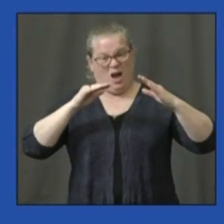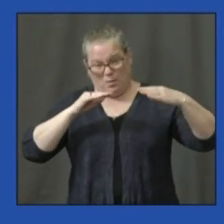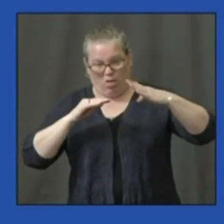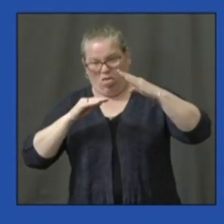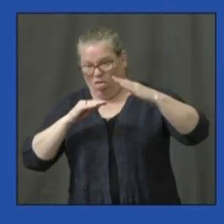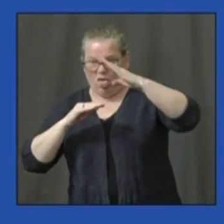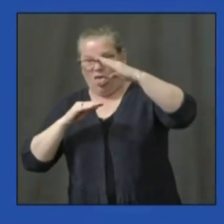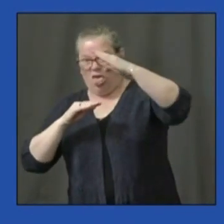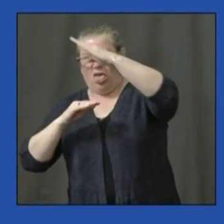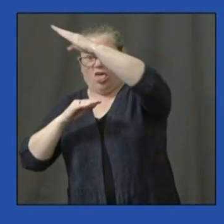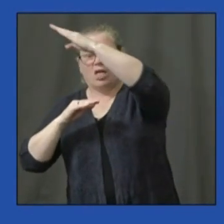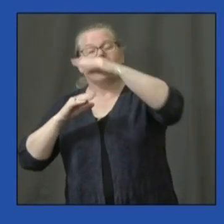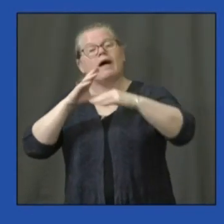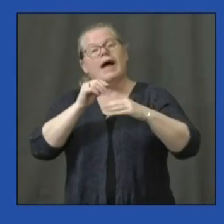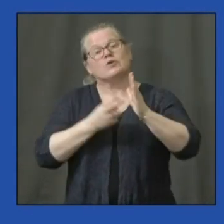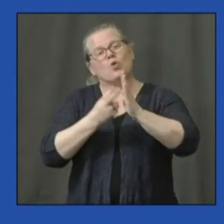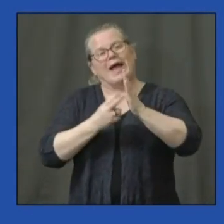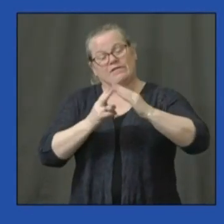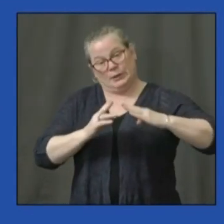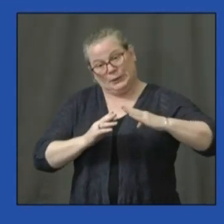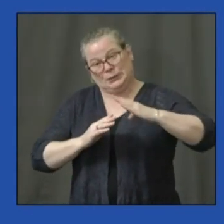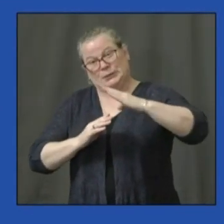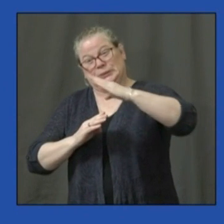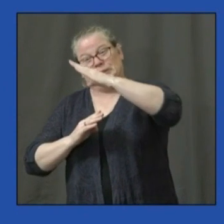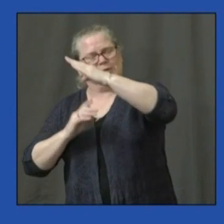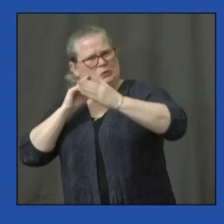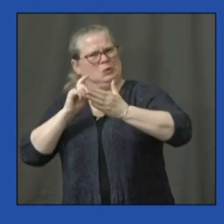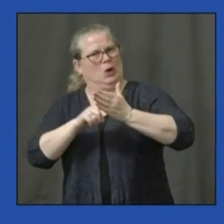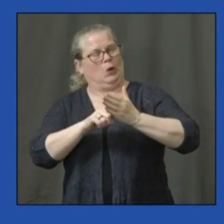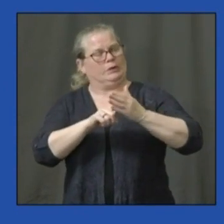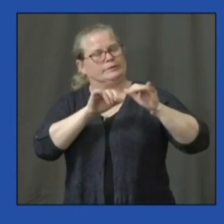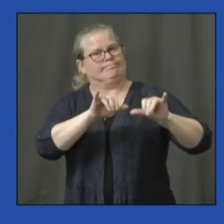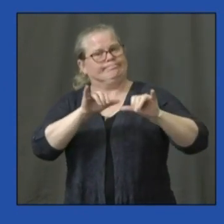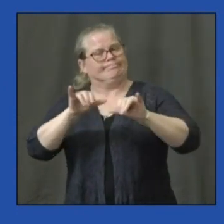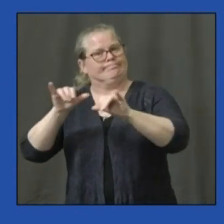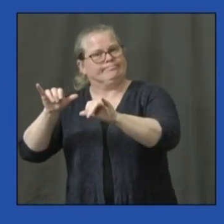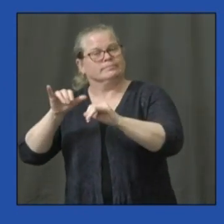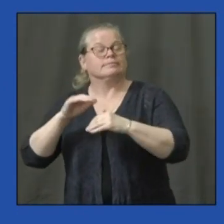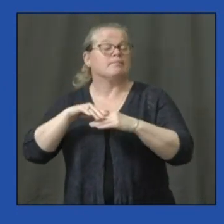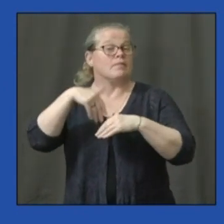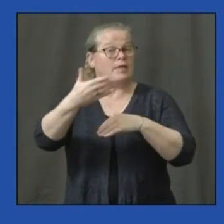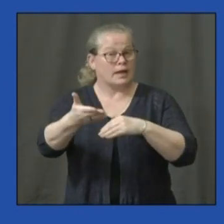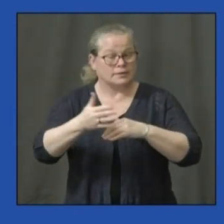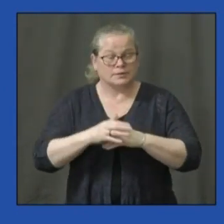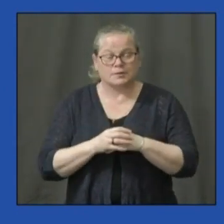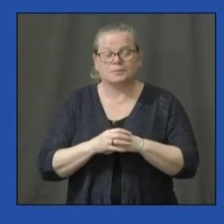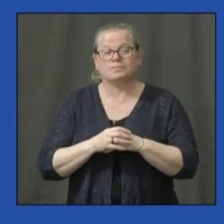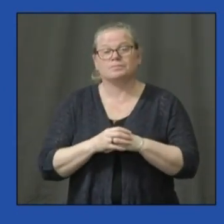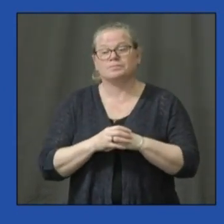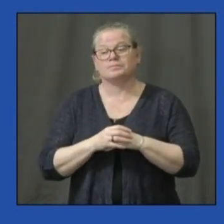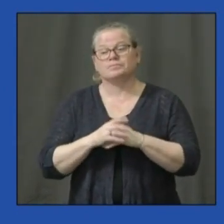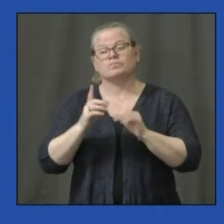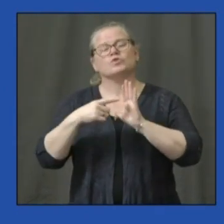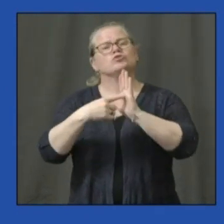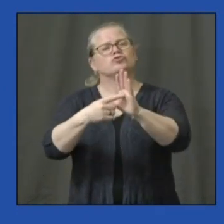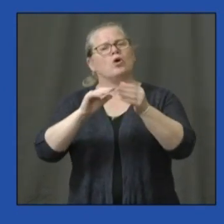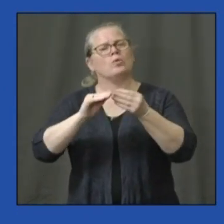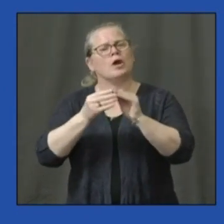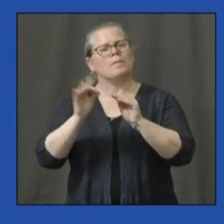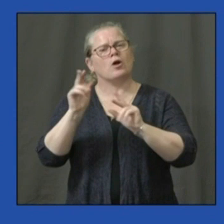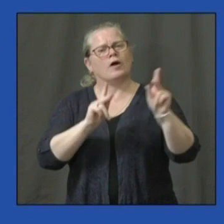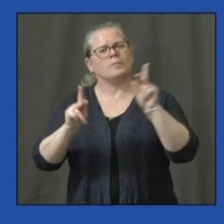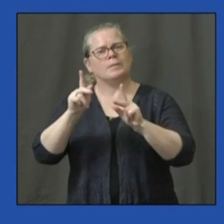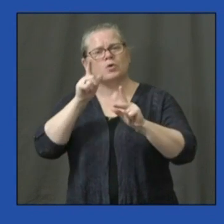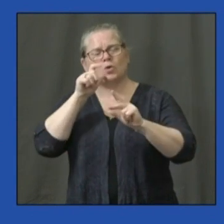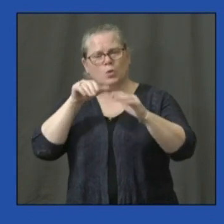And I think you can see the trends from there. Next slide, please. Next slide, again, is hospitalizations. And the